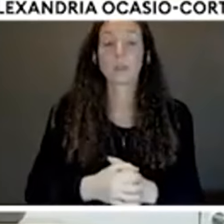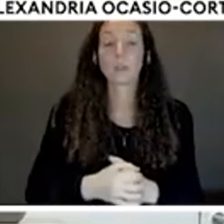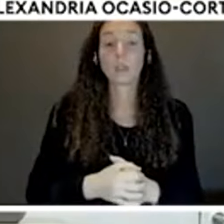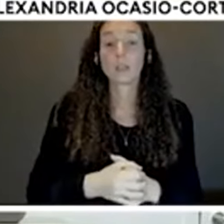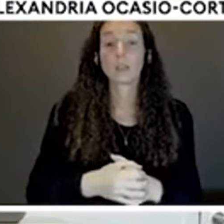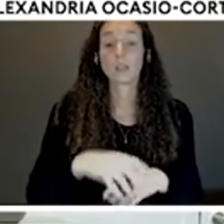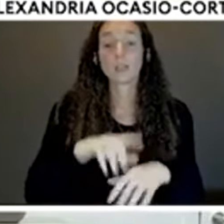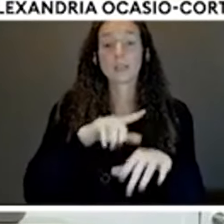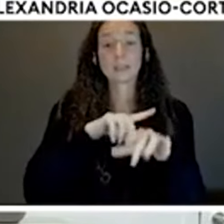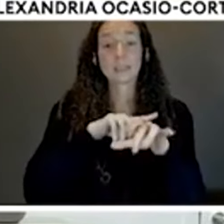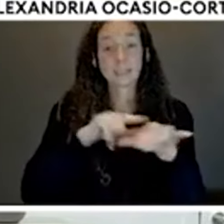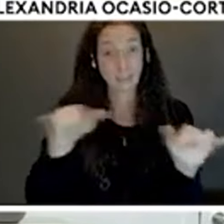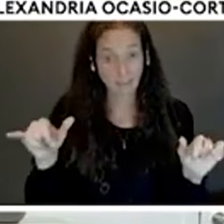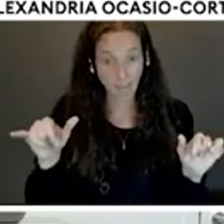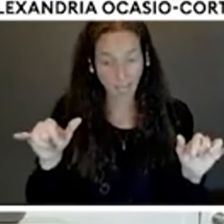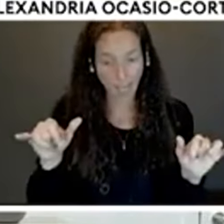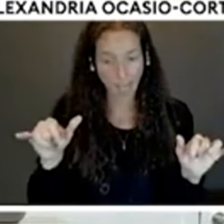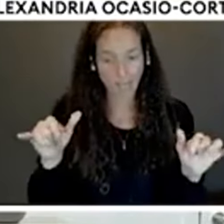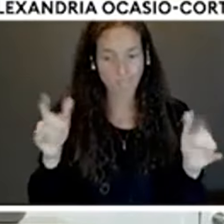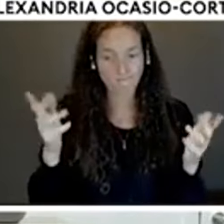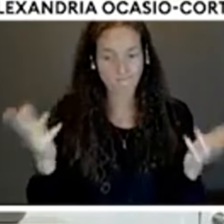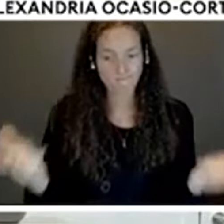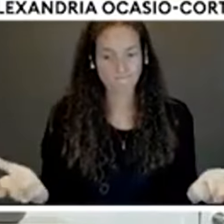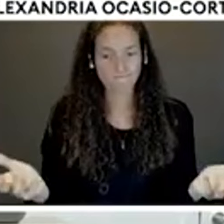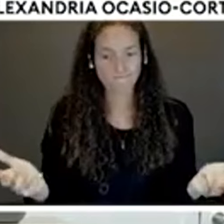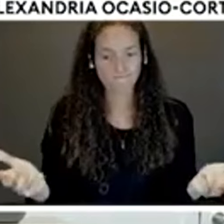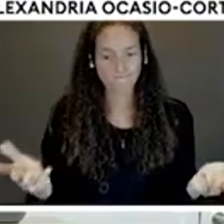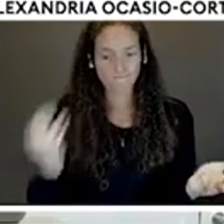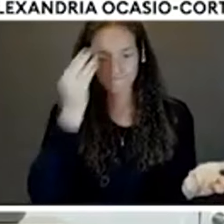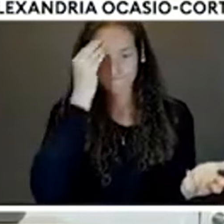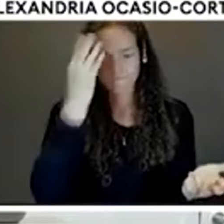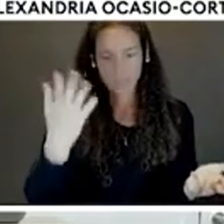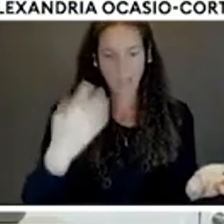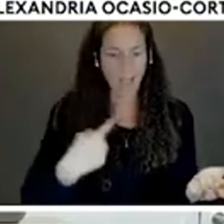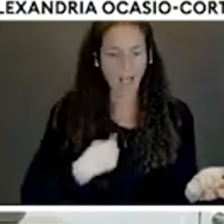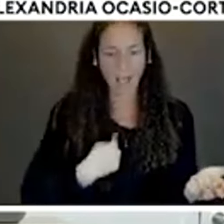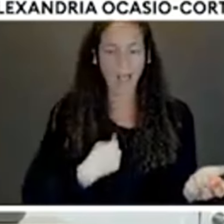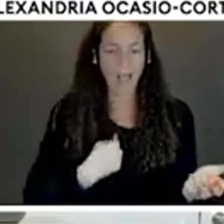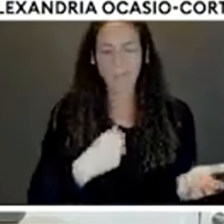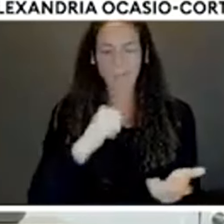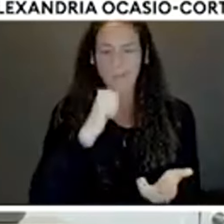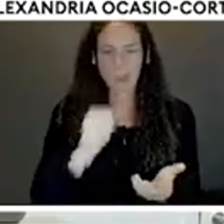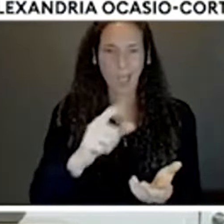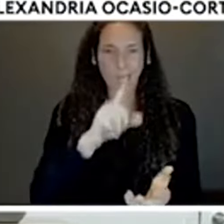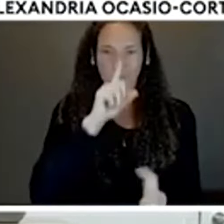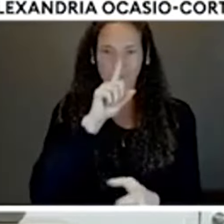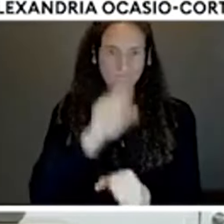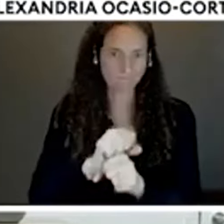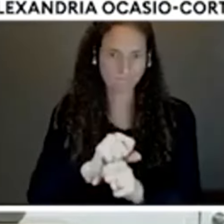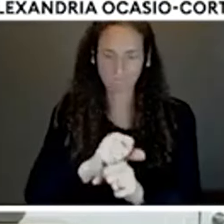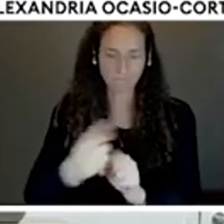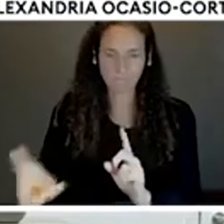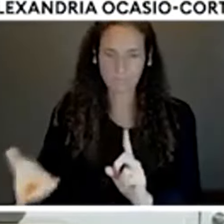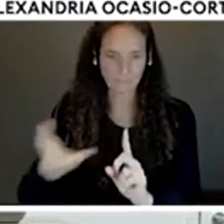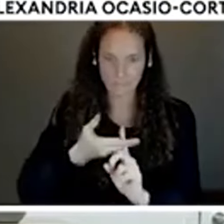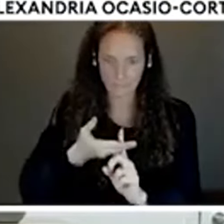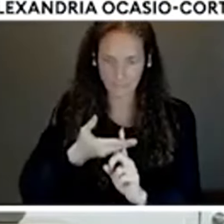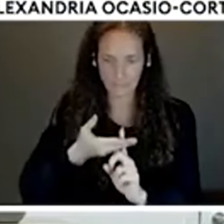I'm not sure, I have not been convinced by these numbers that the migrant